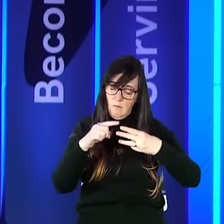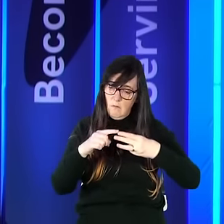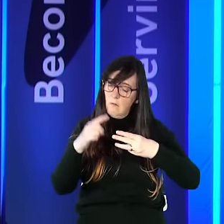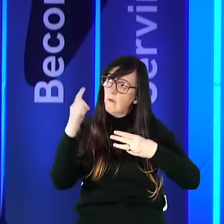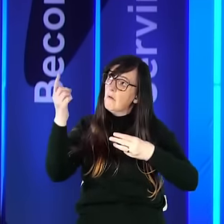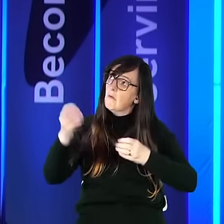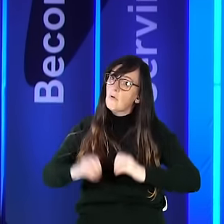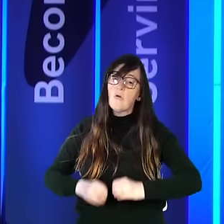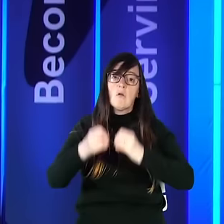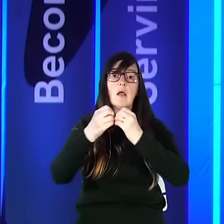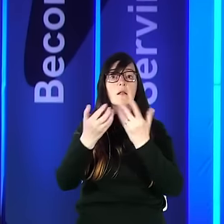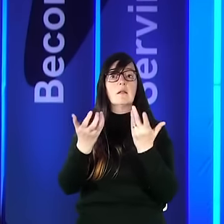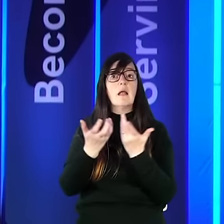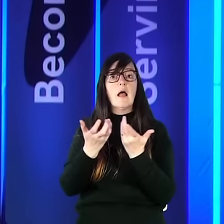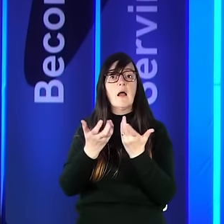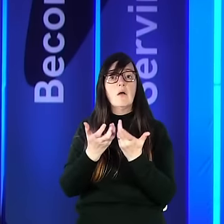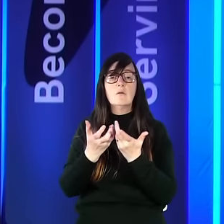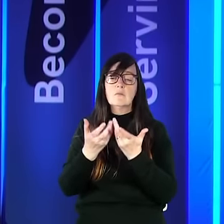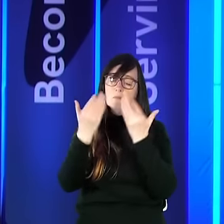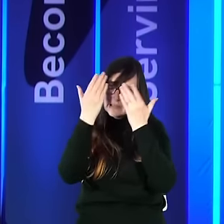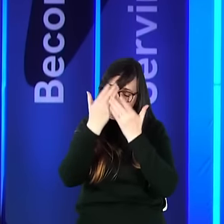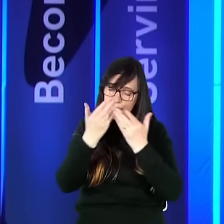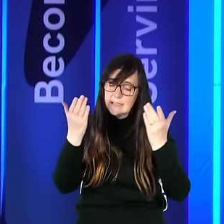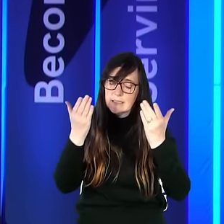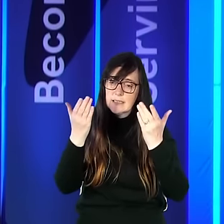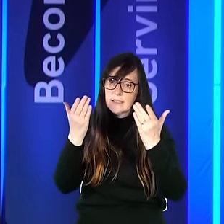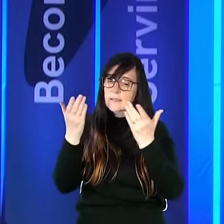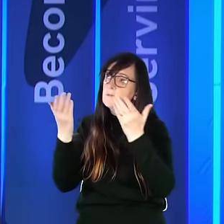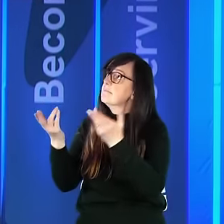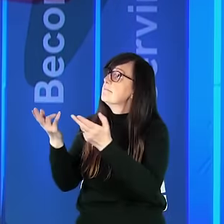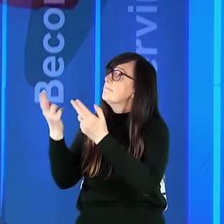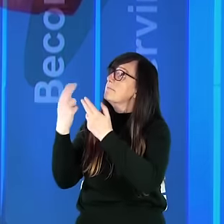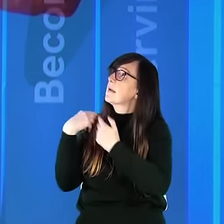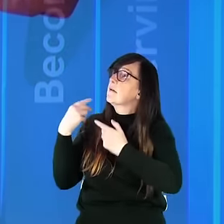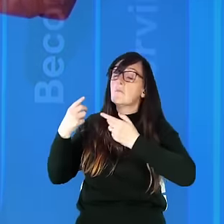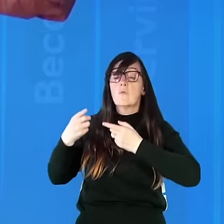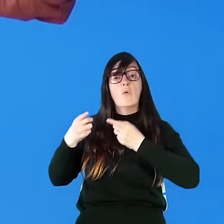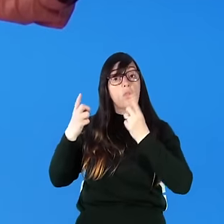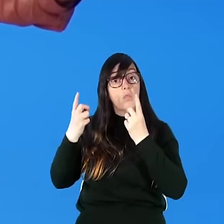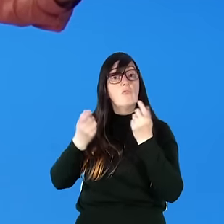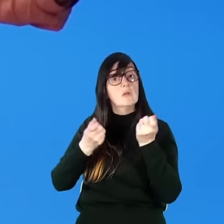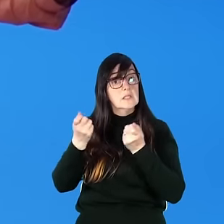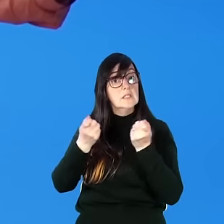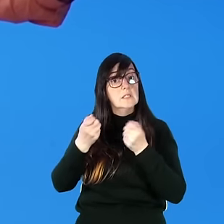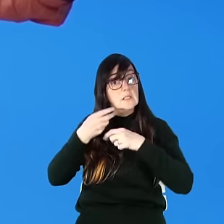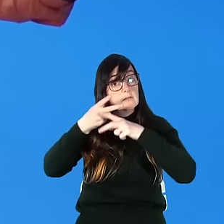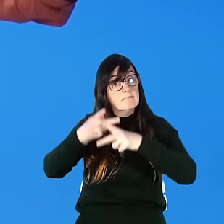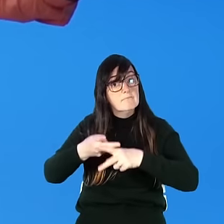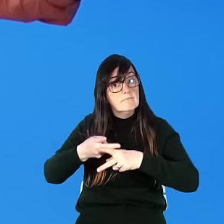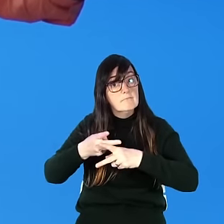authority, authority to rule over the planet, and authority to fill it with worshipers.